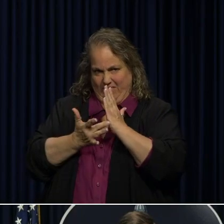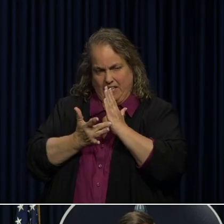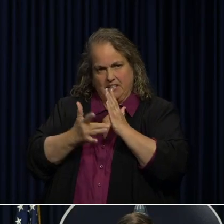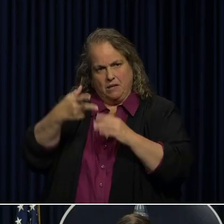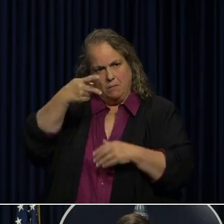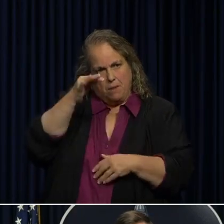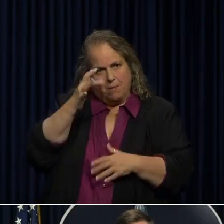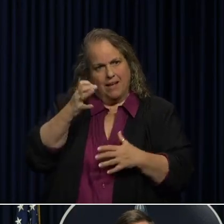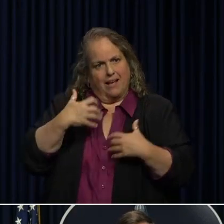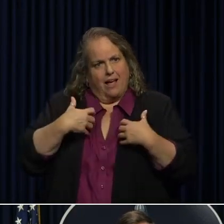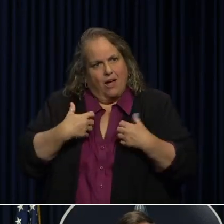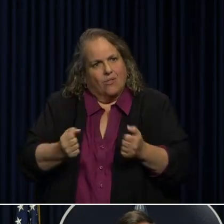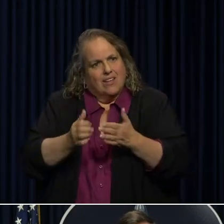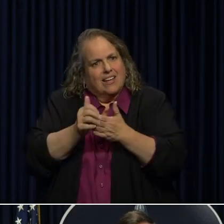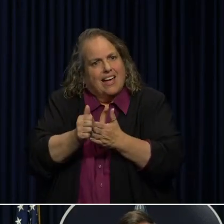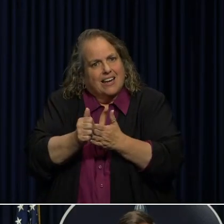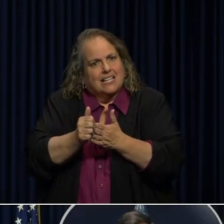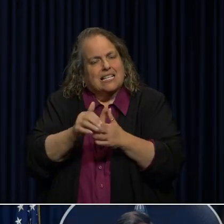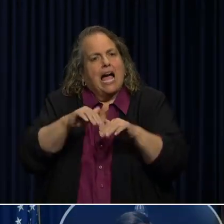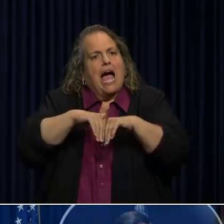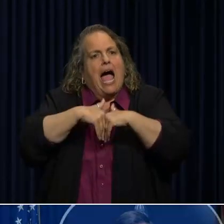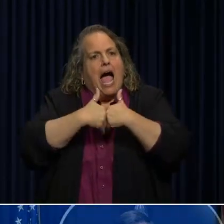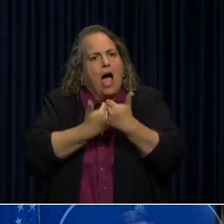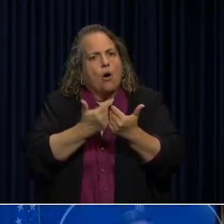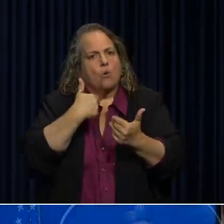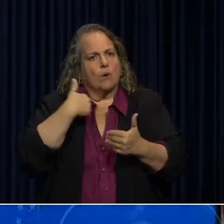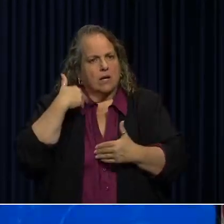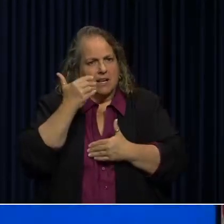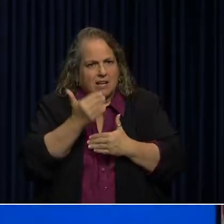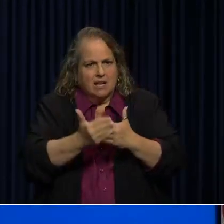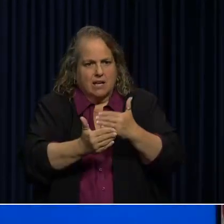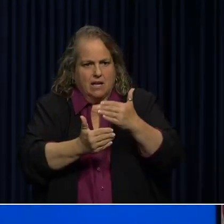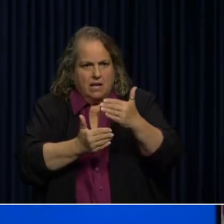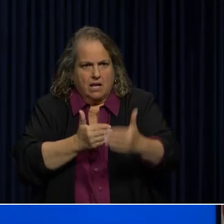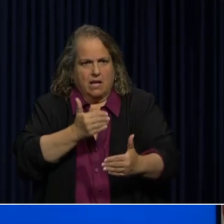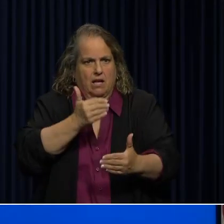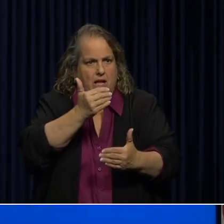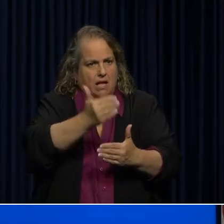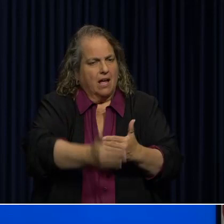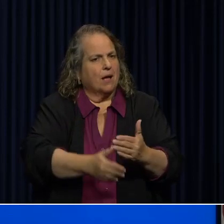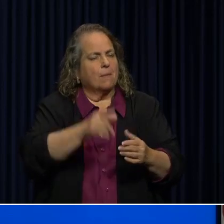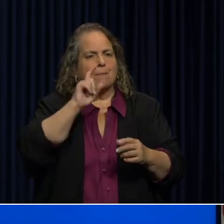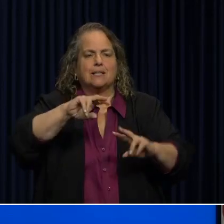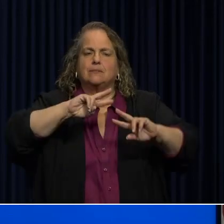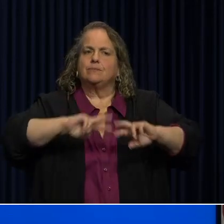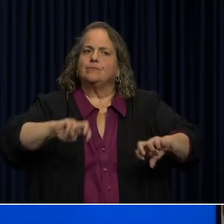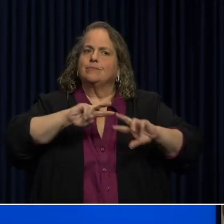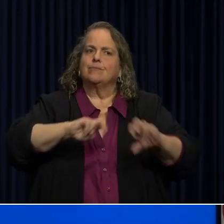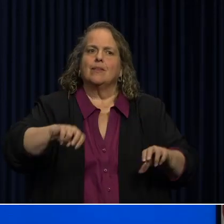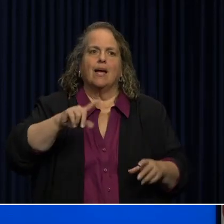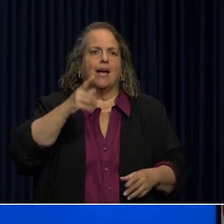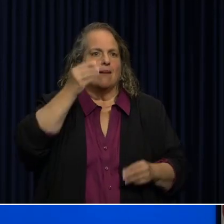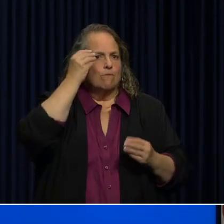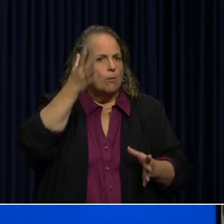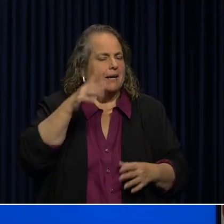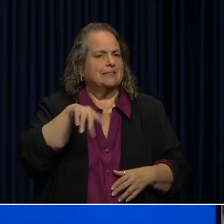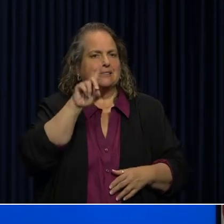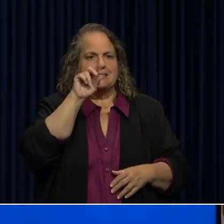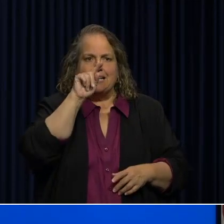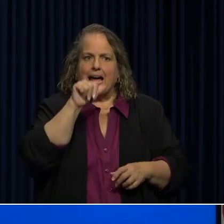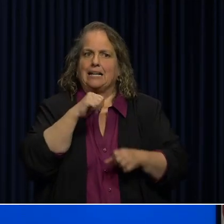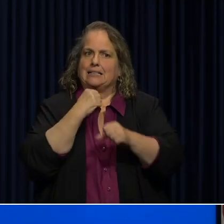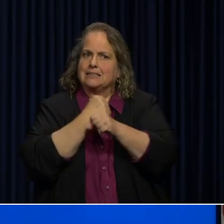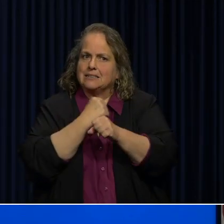that how we do this has to be data-driven. It has to be well thought out and